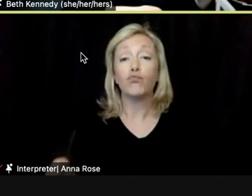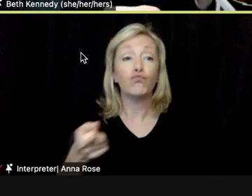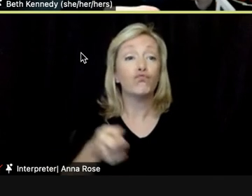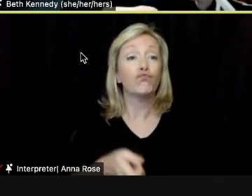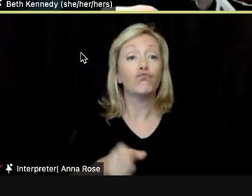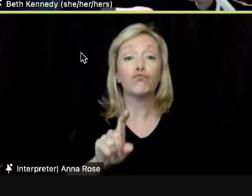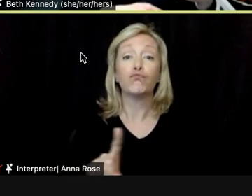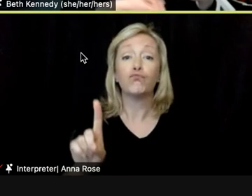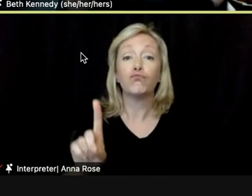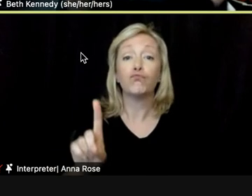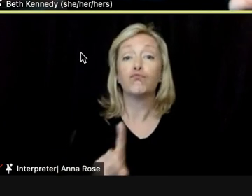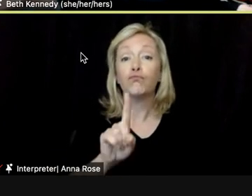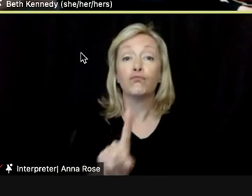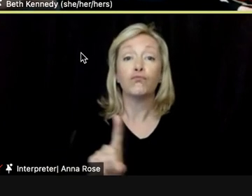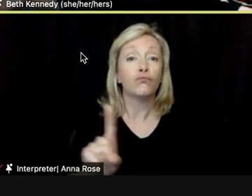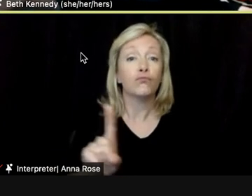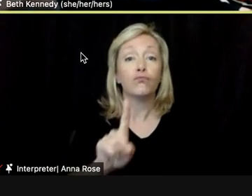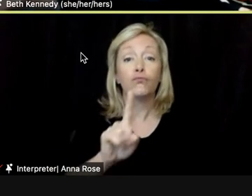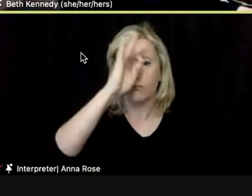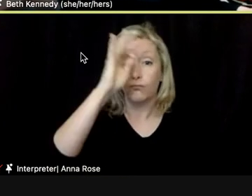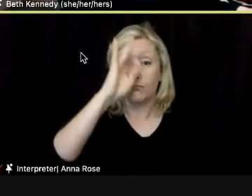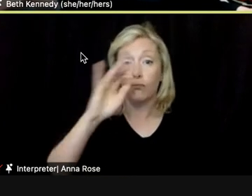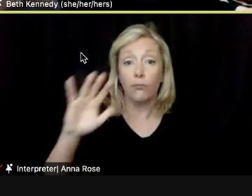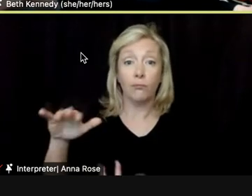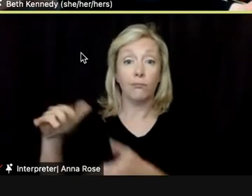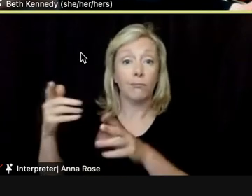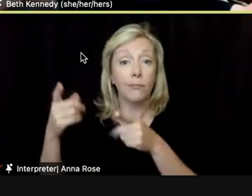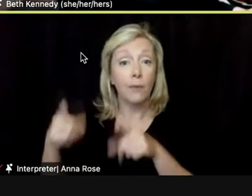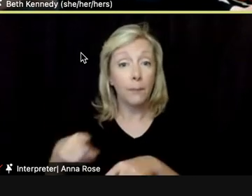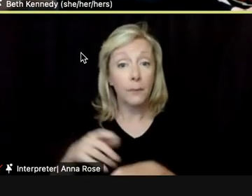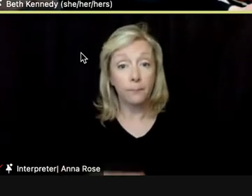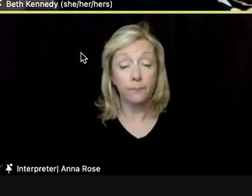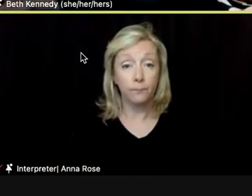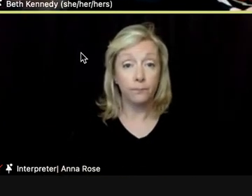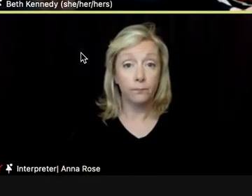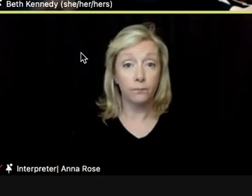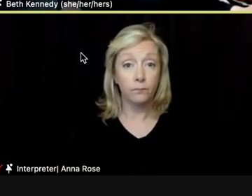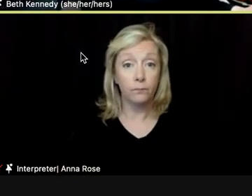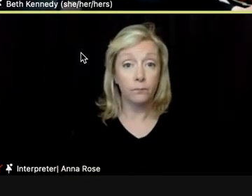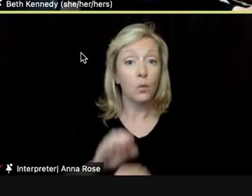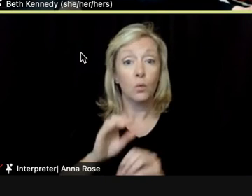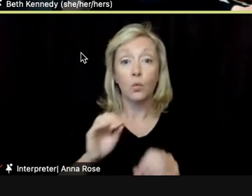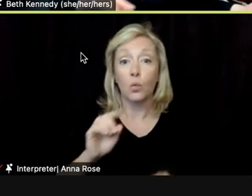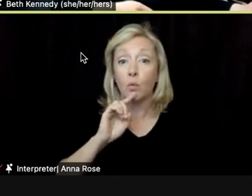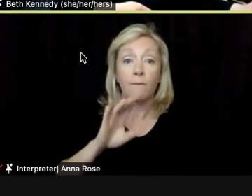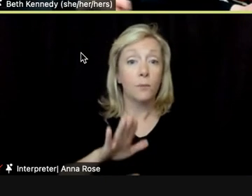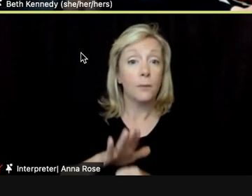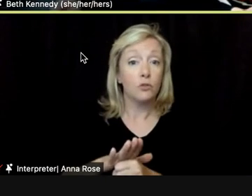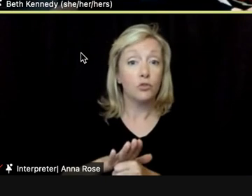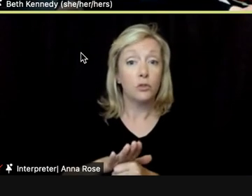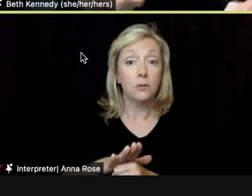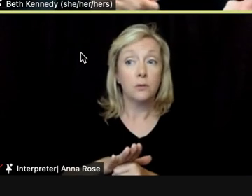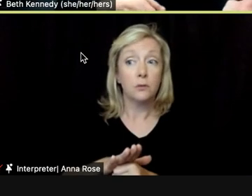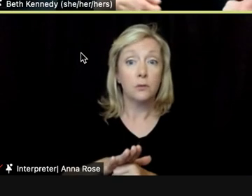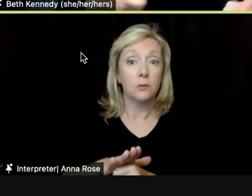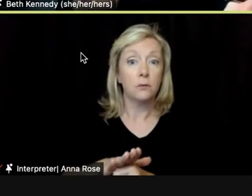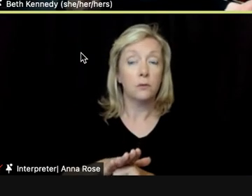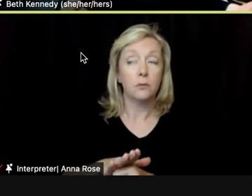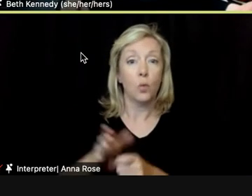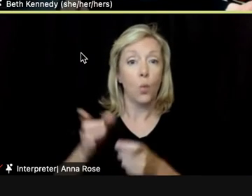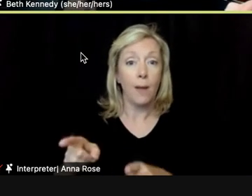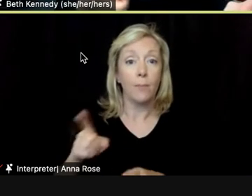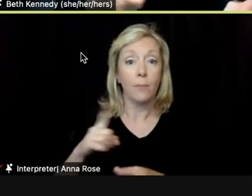their mobility cane. They don't even know what happened. They have no confirmation of what happened when their